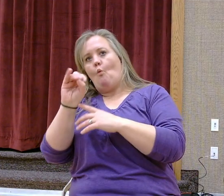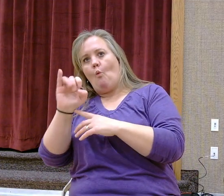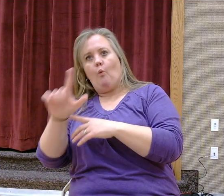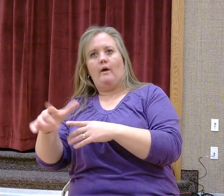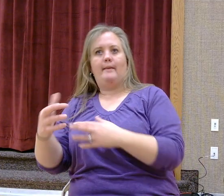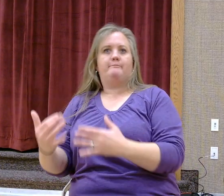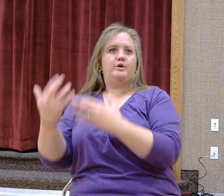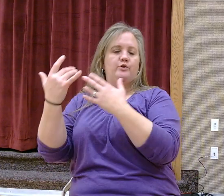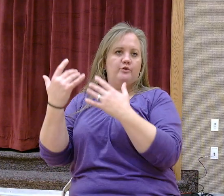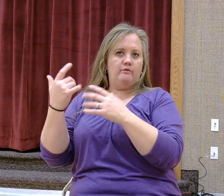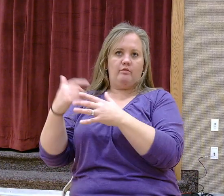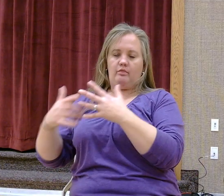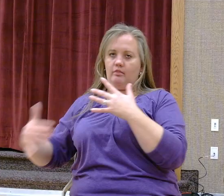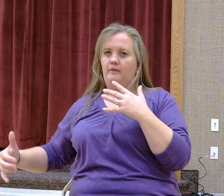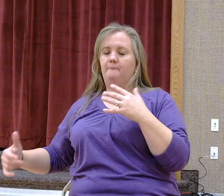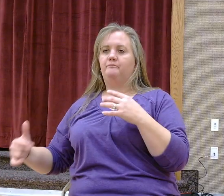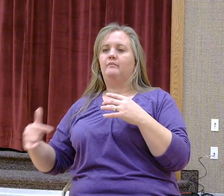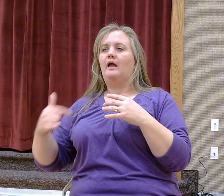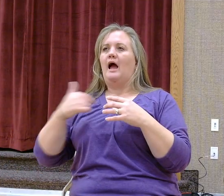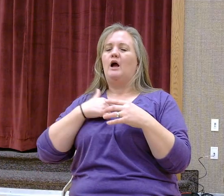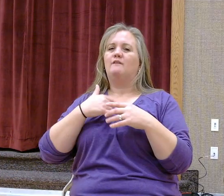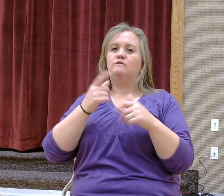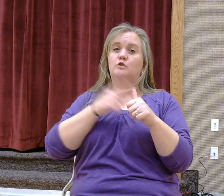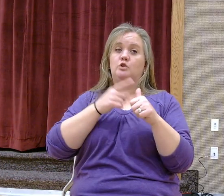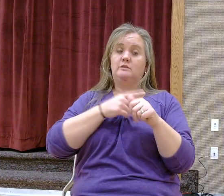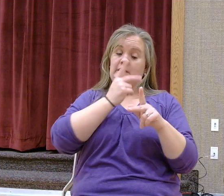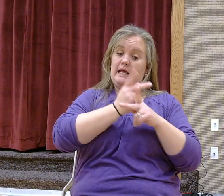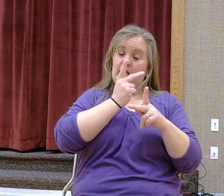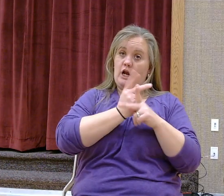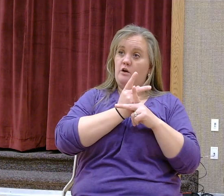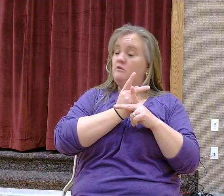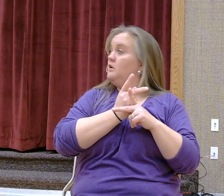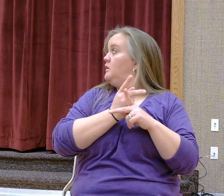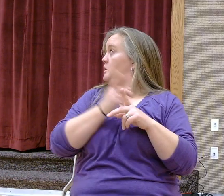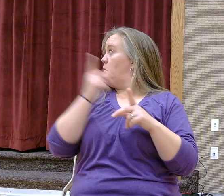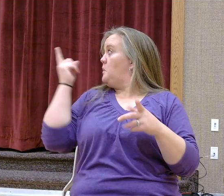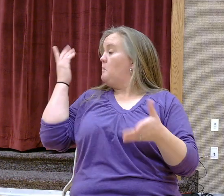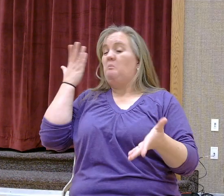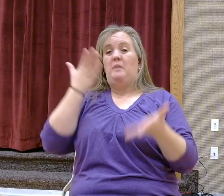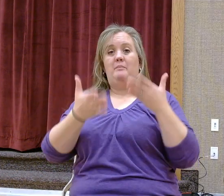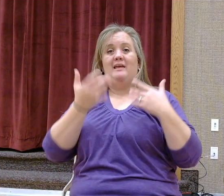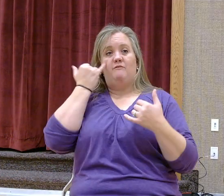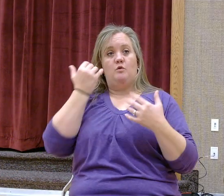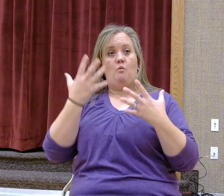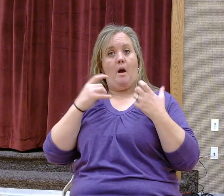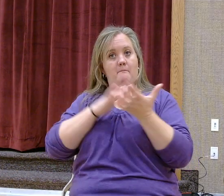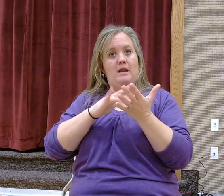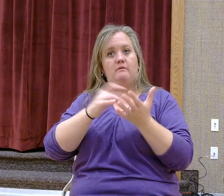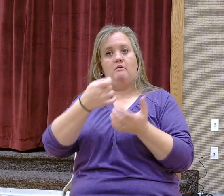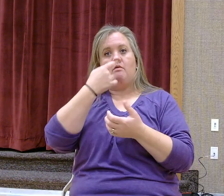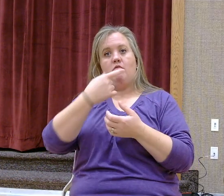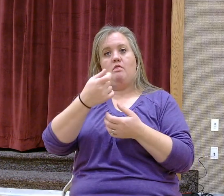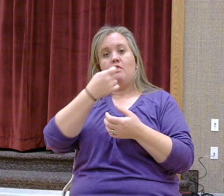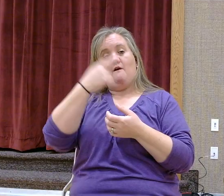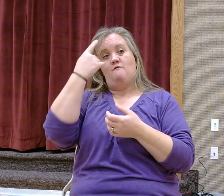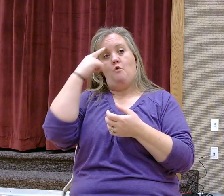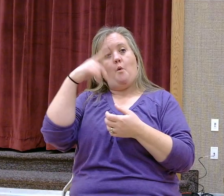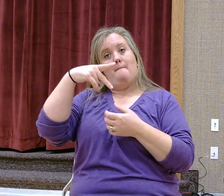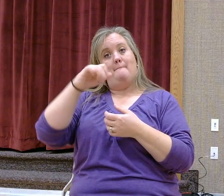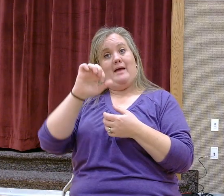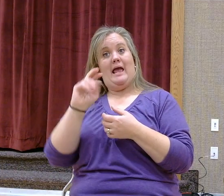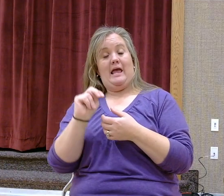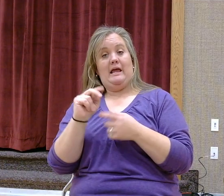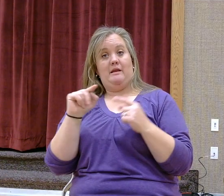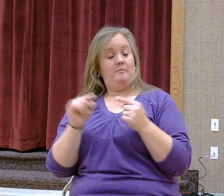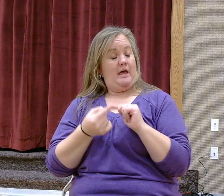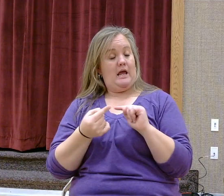care of the wound. And so I would try not to. I think it's fine to take something like a Motrin or something like that for pain. That's a good anti-inflammatory.